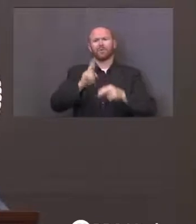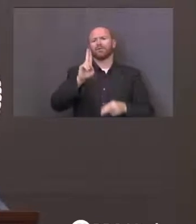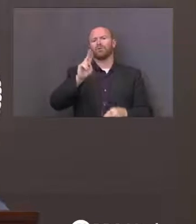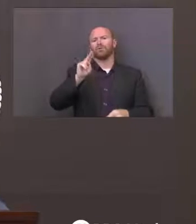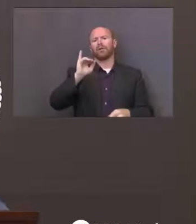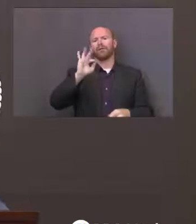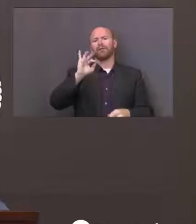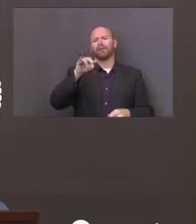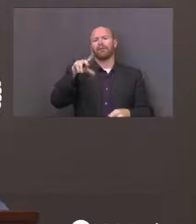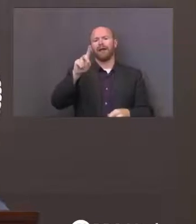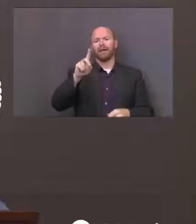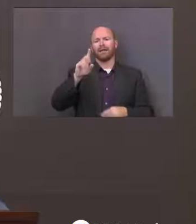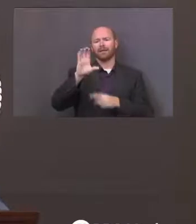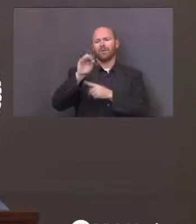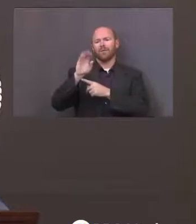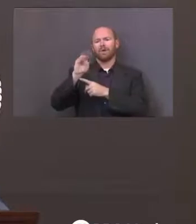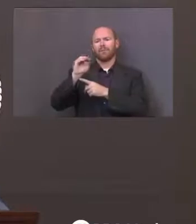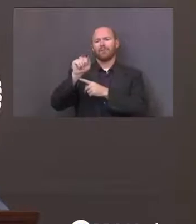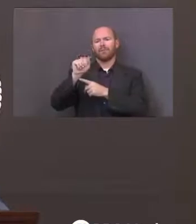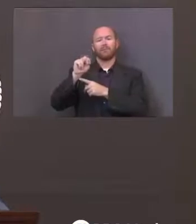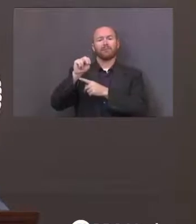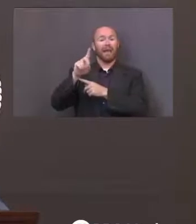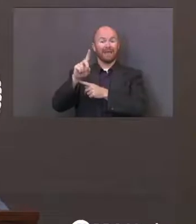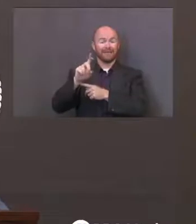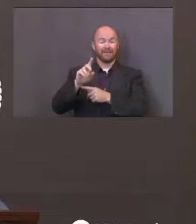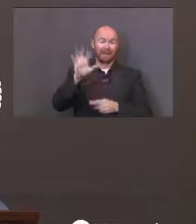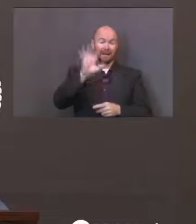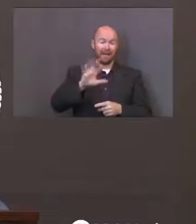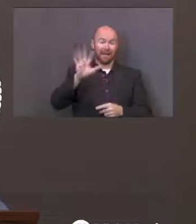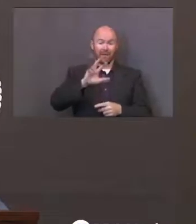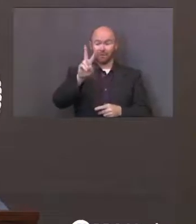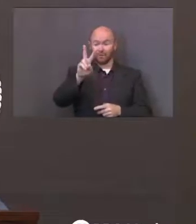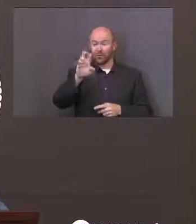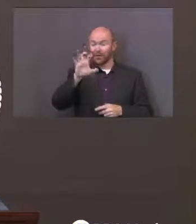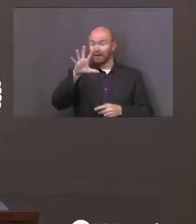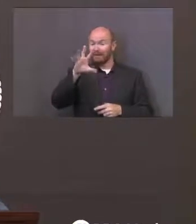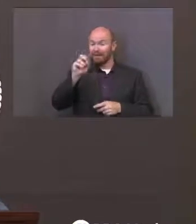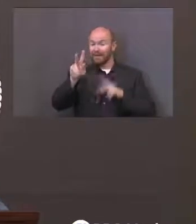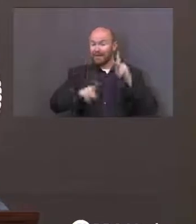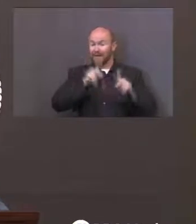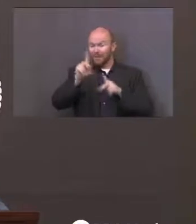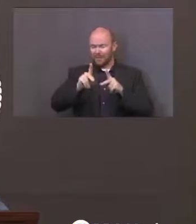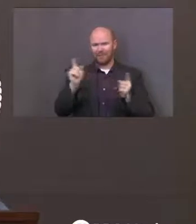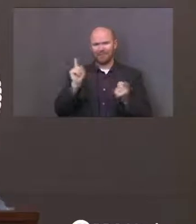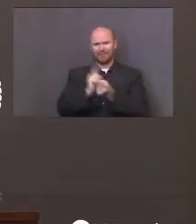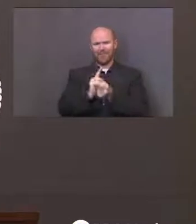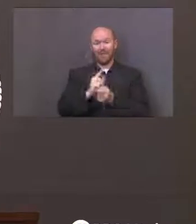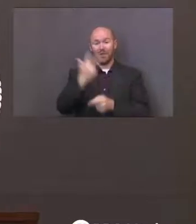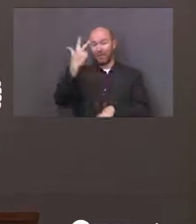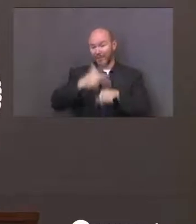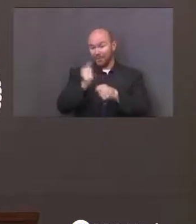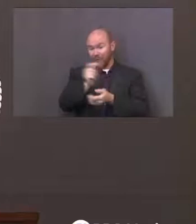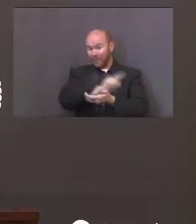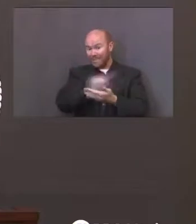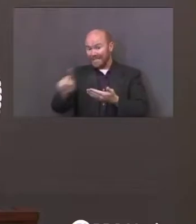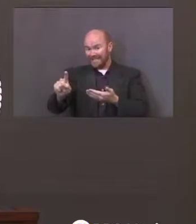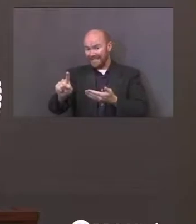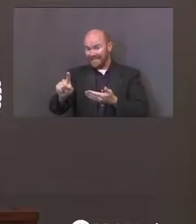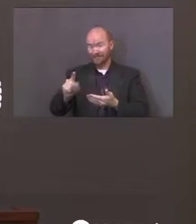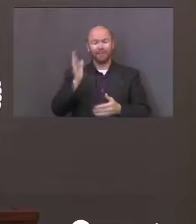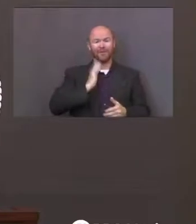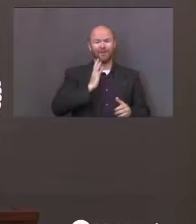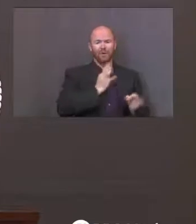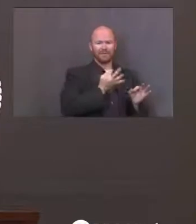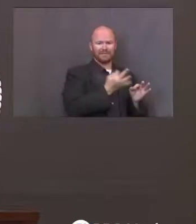about 250 people that meet 3 times a week to work and talk about these issues. That's the complexity. We went